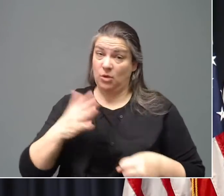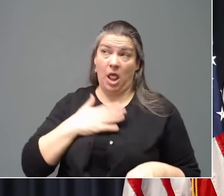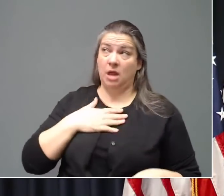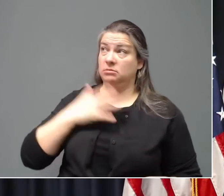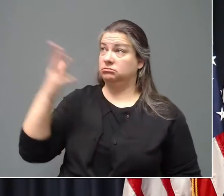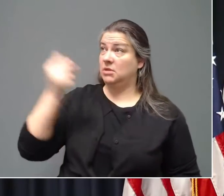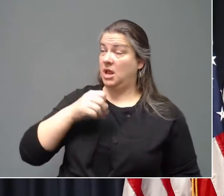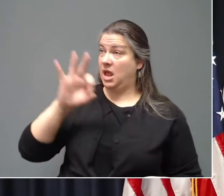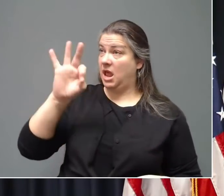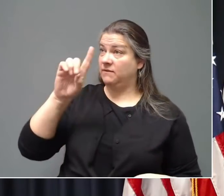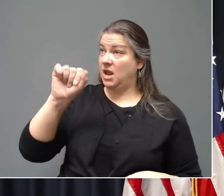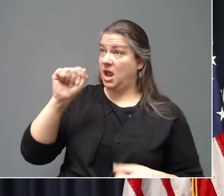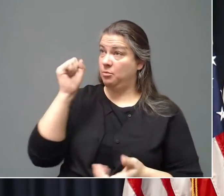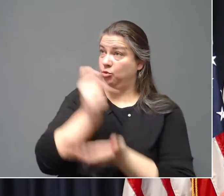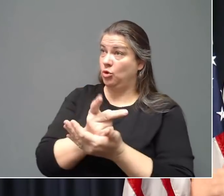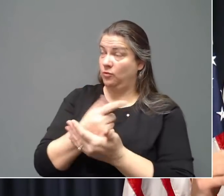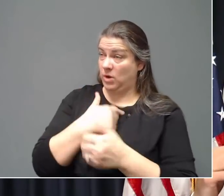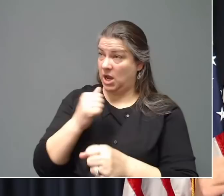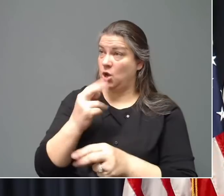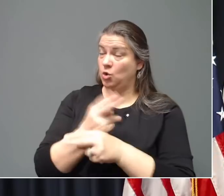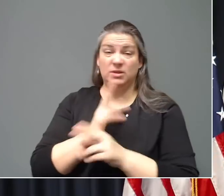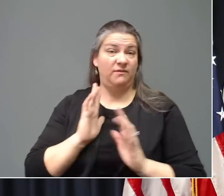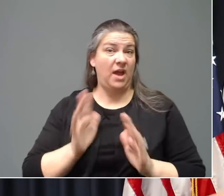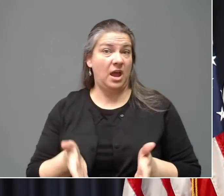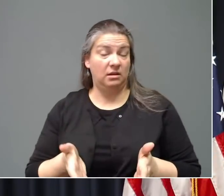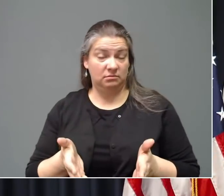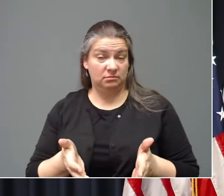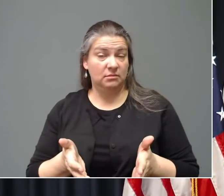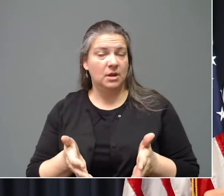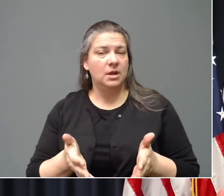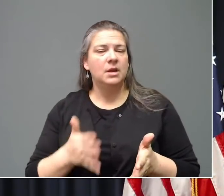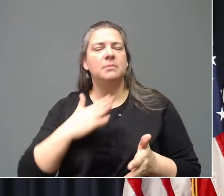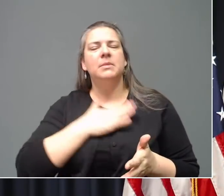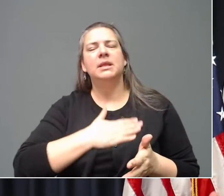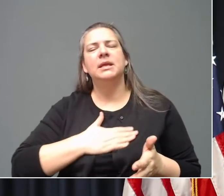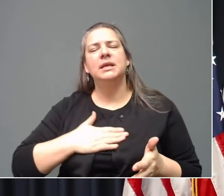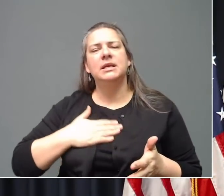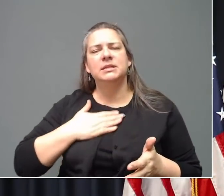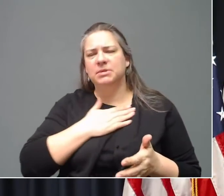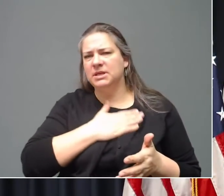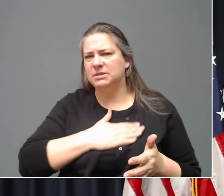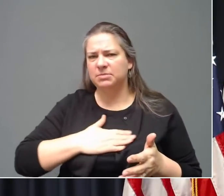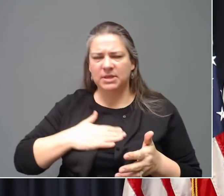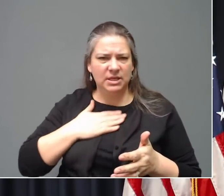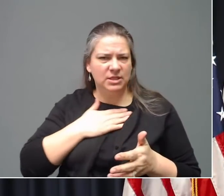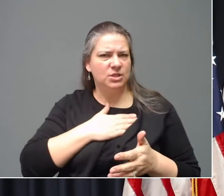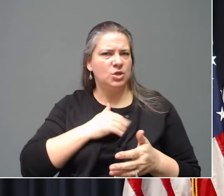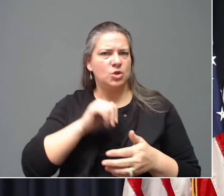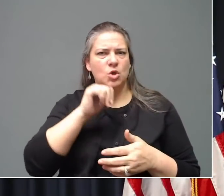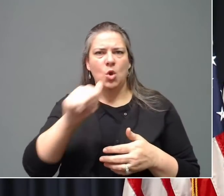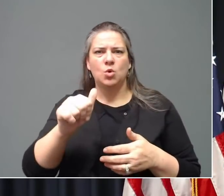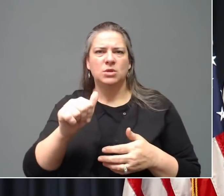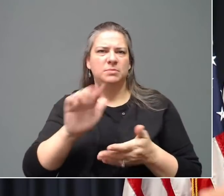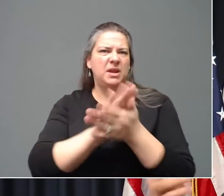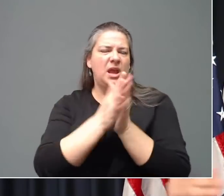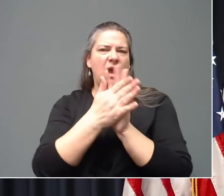authorized and approved so we can use it. But please, please, please don't devolve into this Lord of the Flies mindset where I got to crawl over